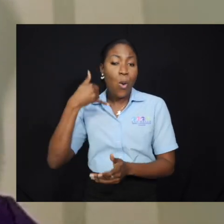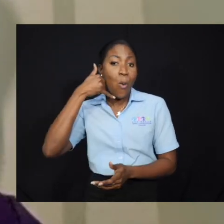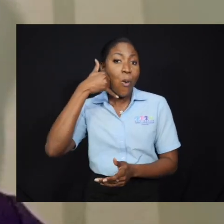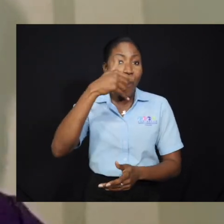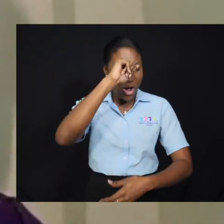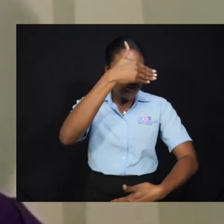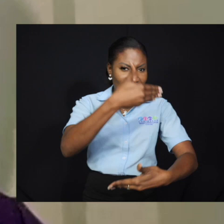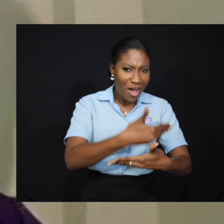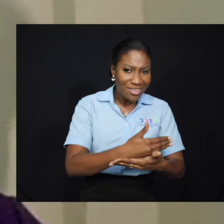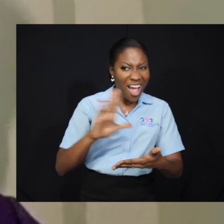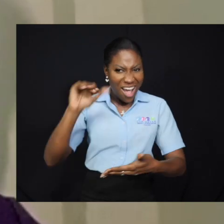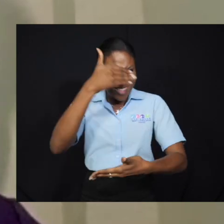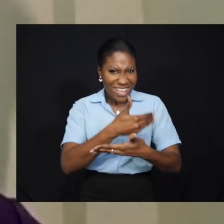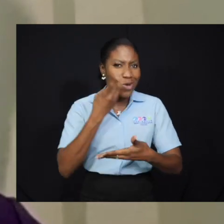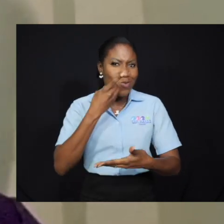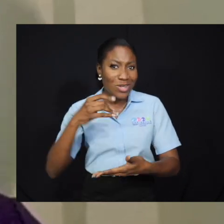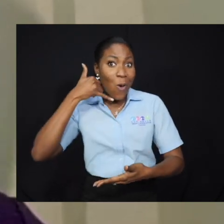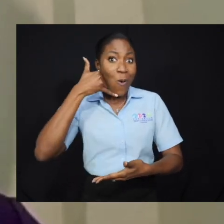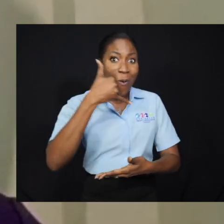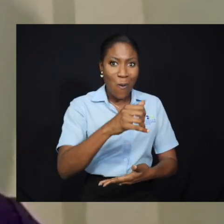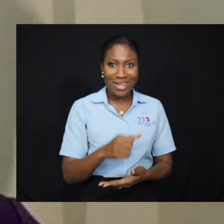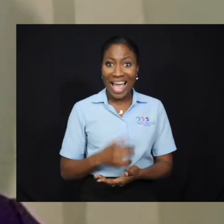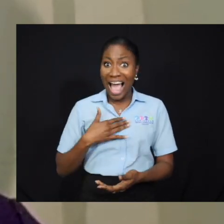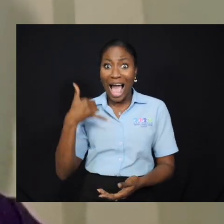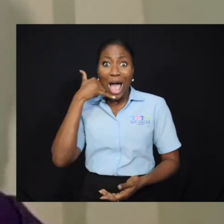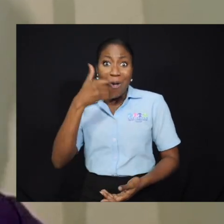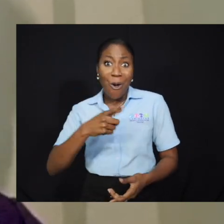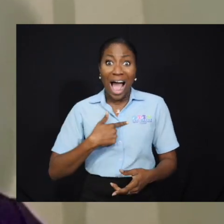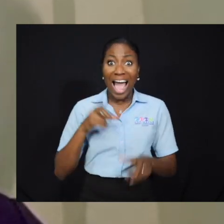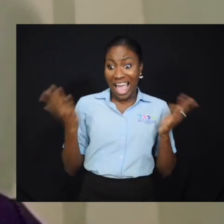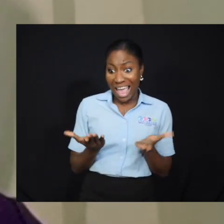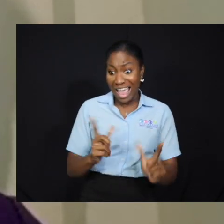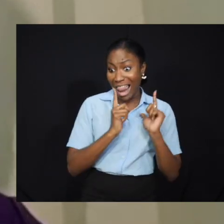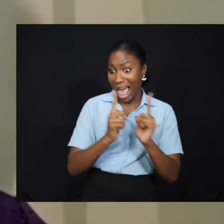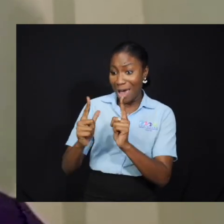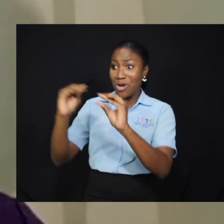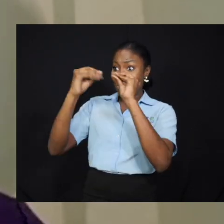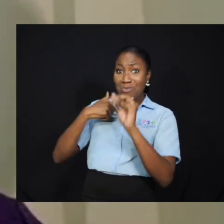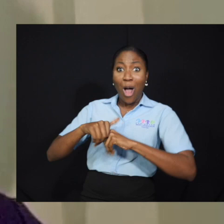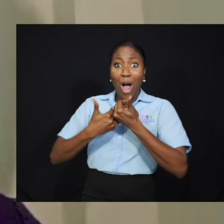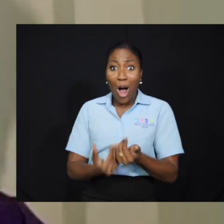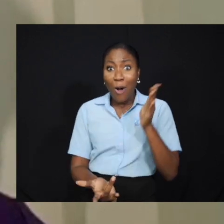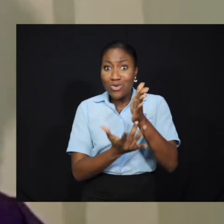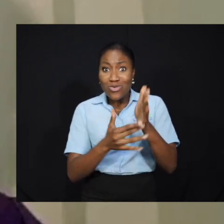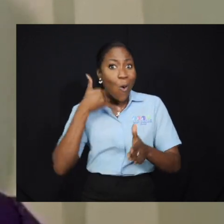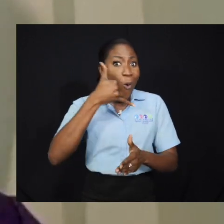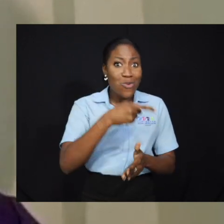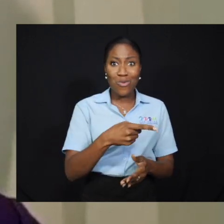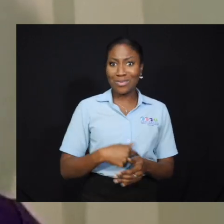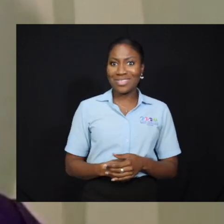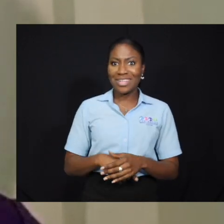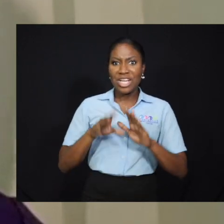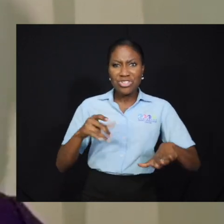says, I am calling you from the library. They just showed me how the conference call. Mommy, where you? I'm at the library. You never taught